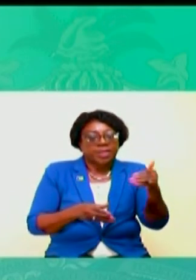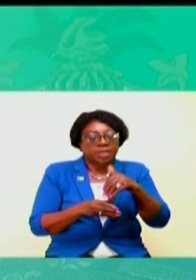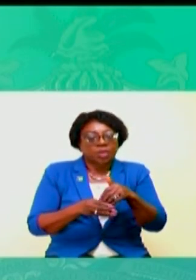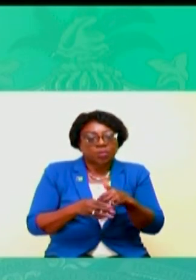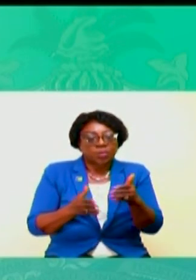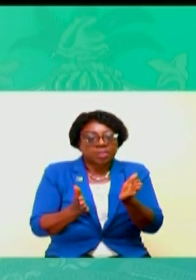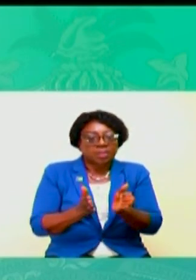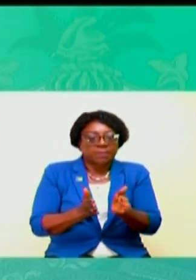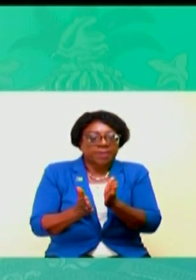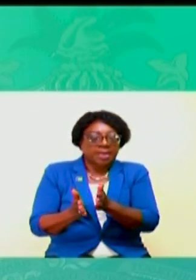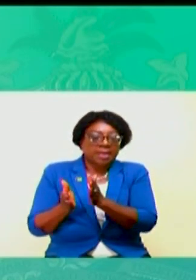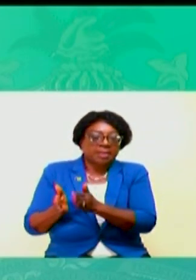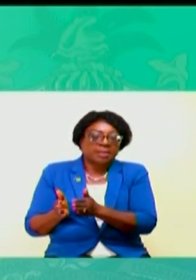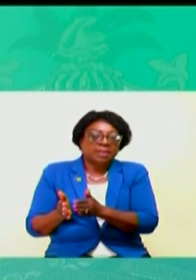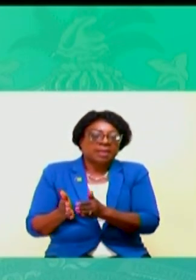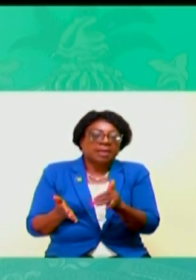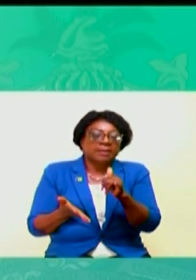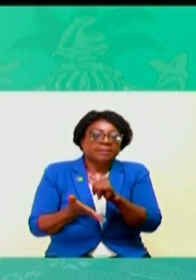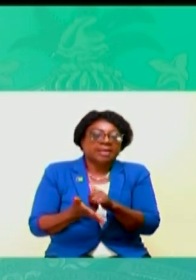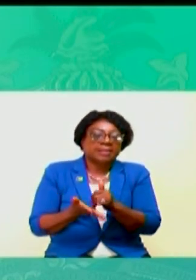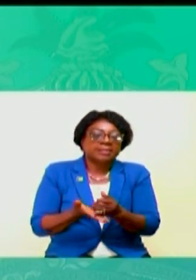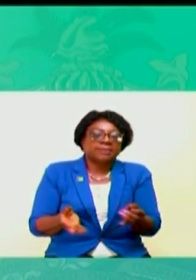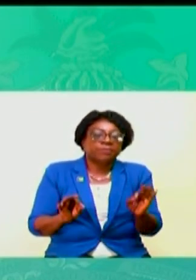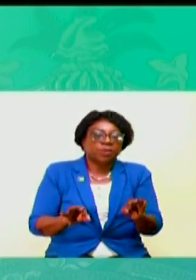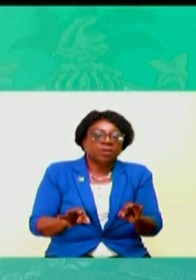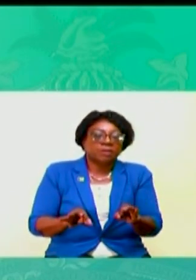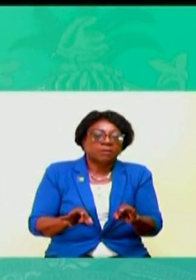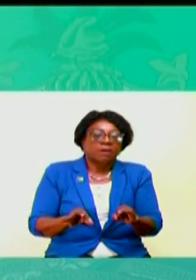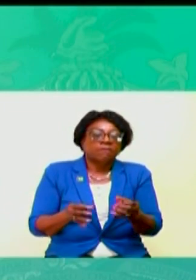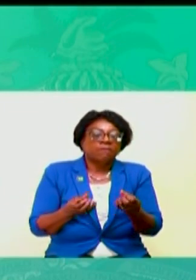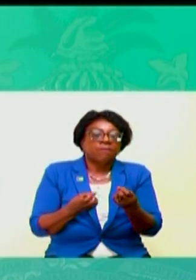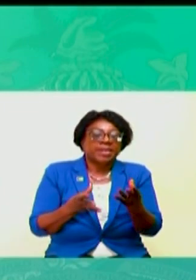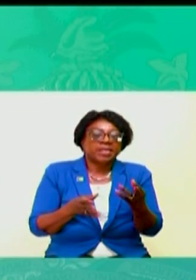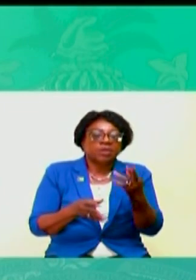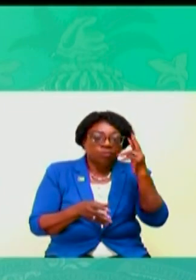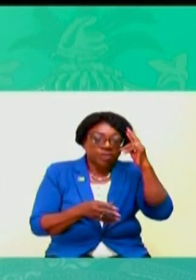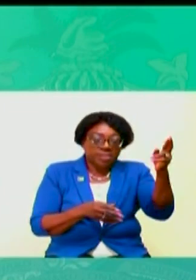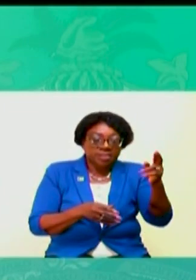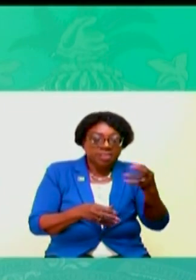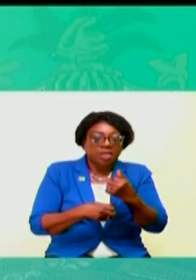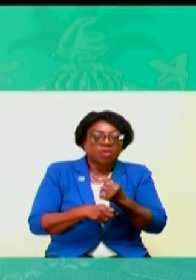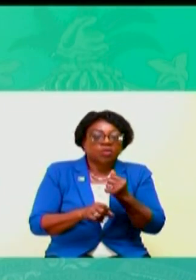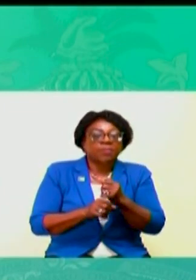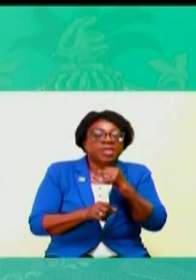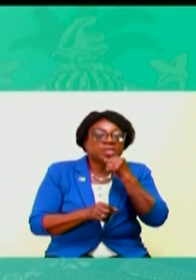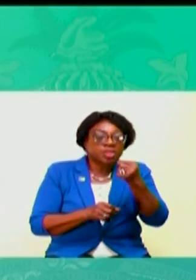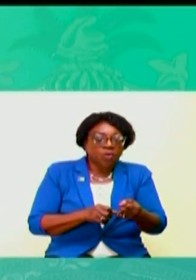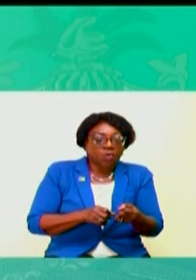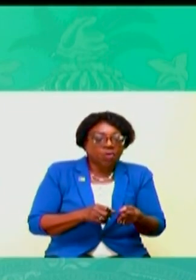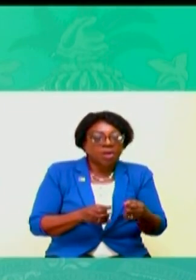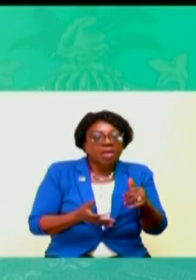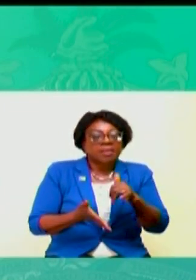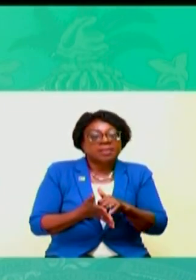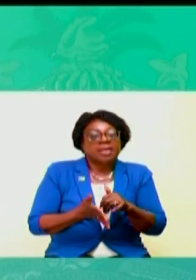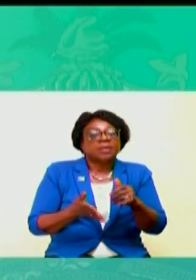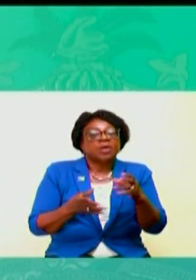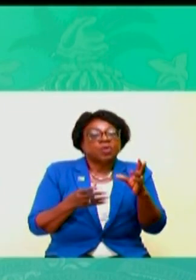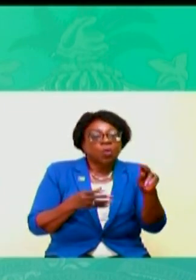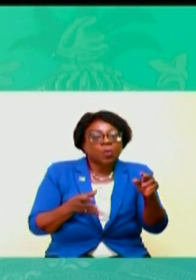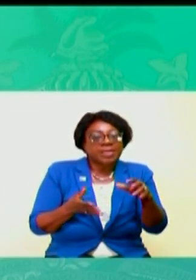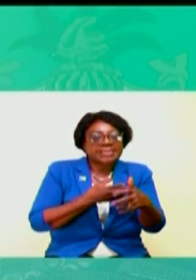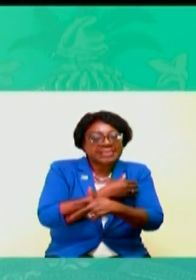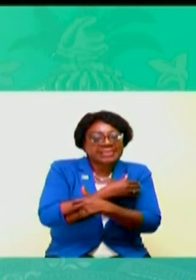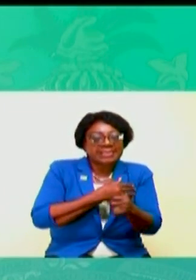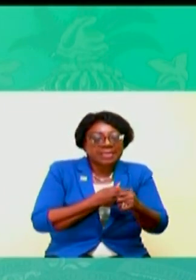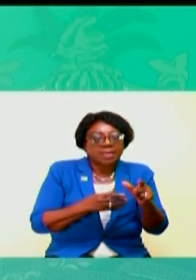for many reasons. To make sure nobody teeth your land, to make sure you know what is your land, and to give the